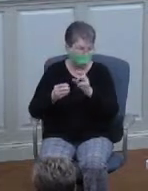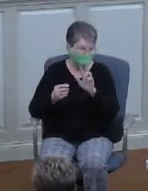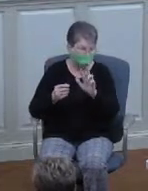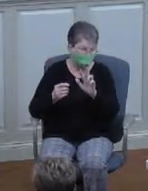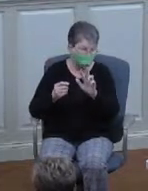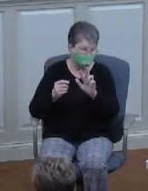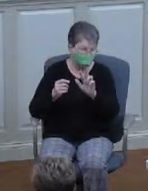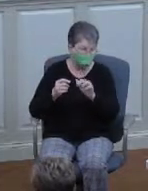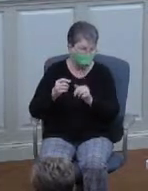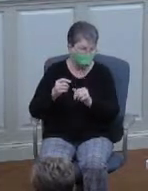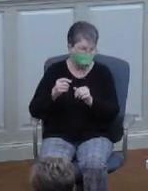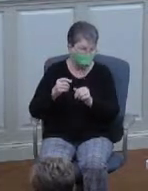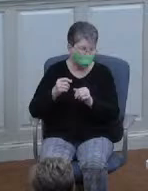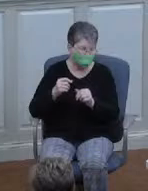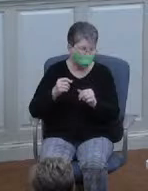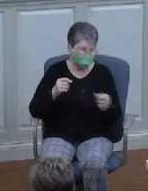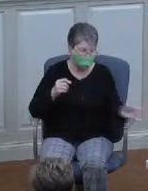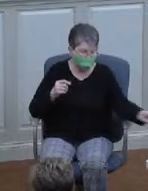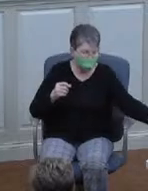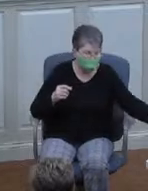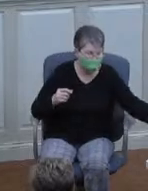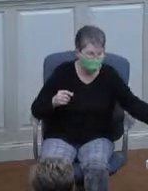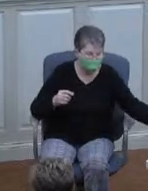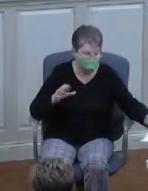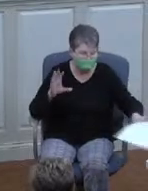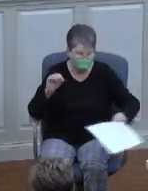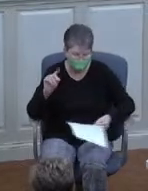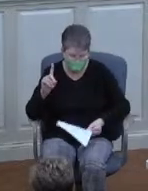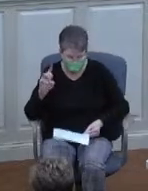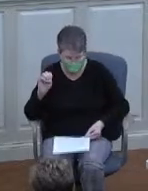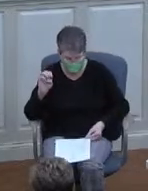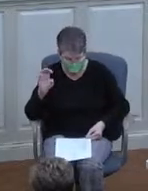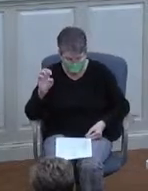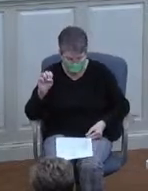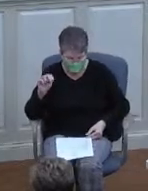is the Codes Enforcement Report. Ms. Lester, welcome.